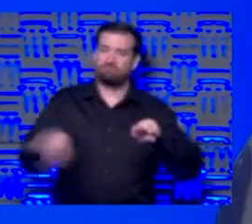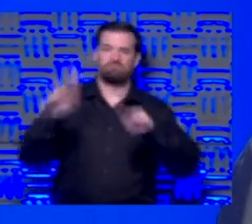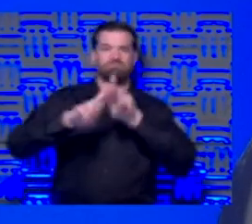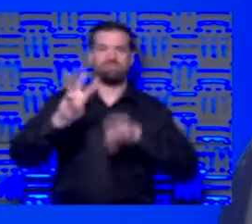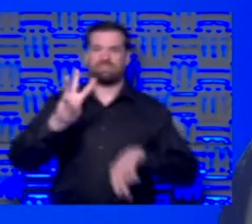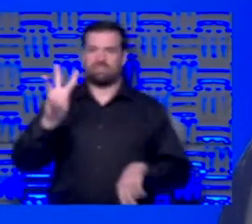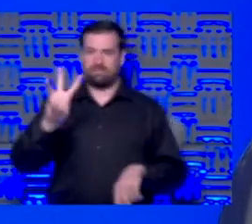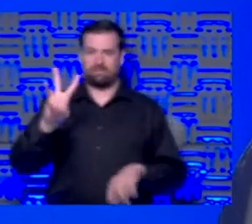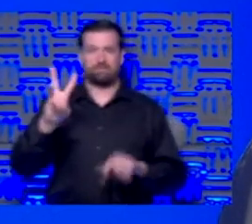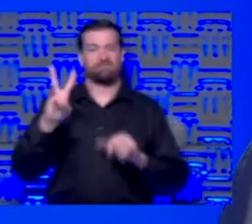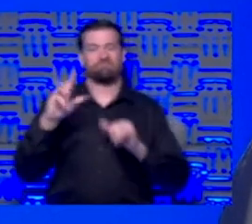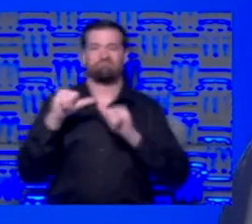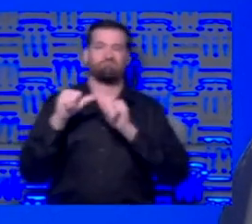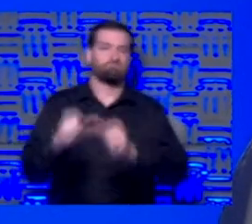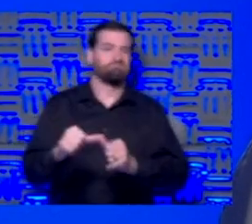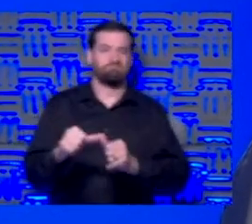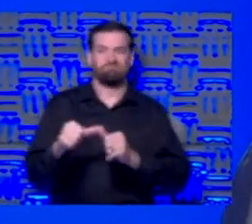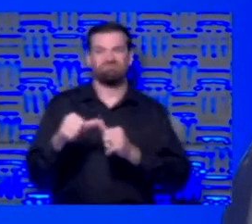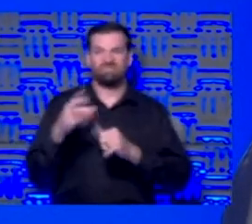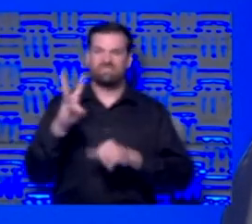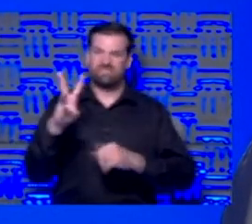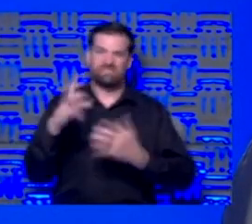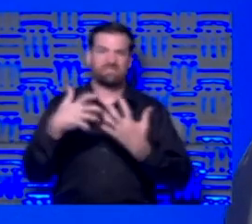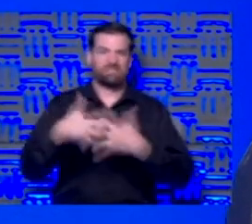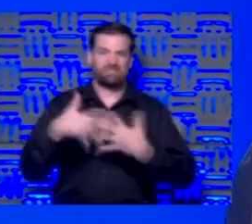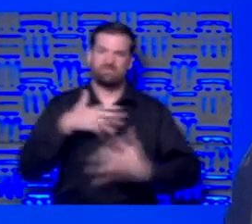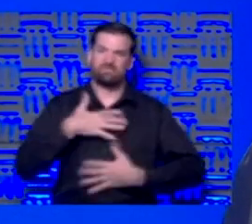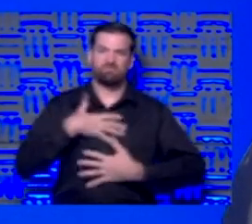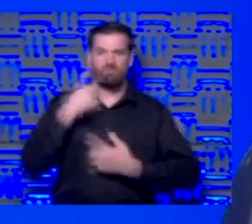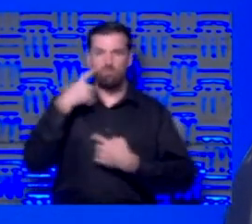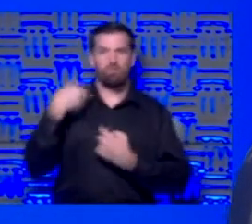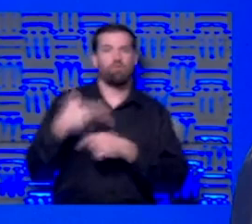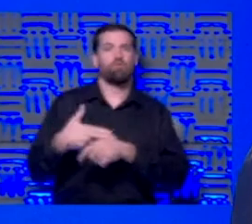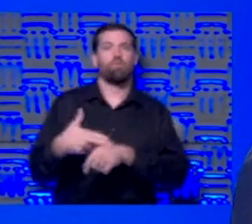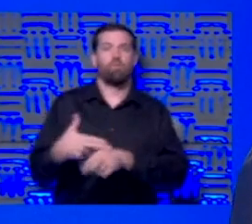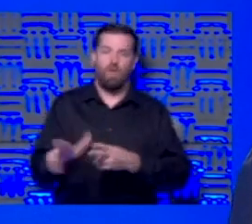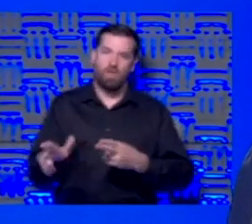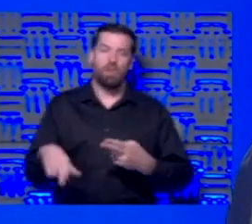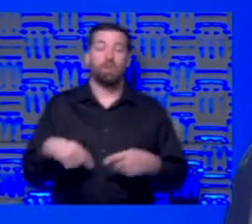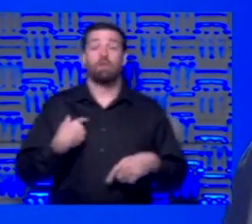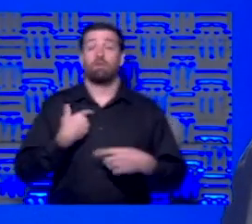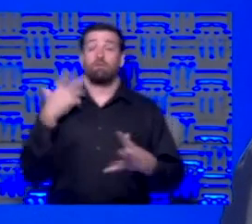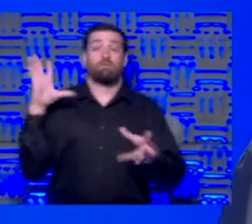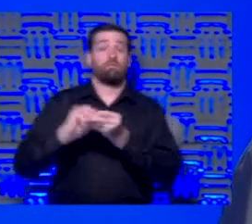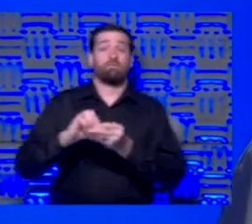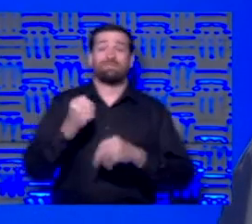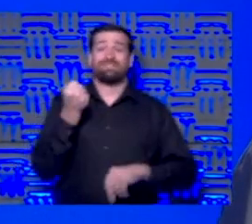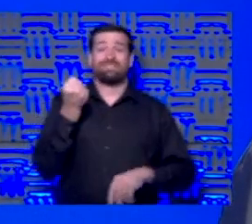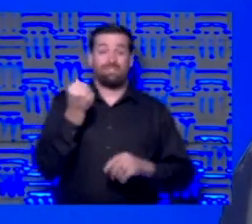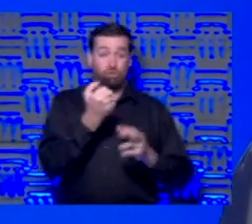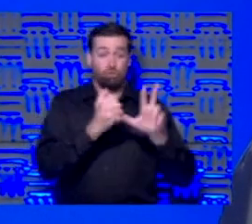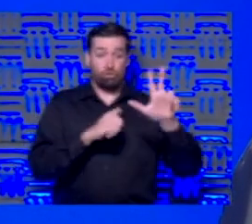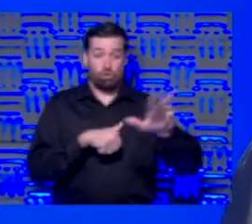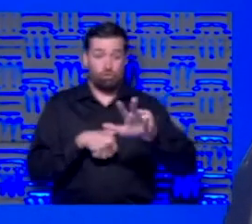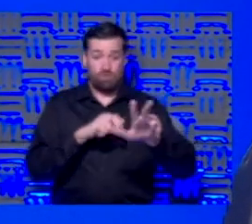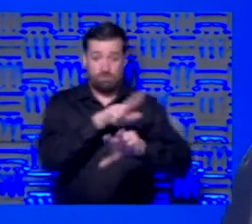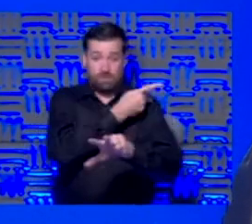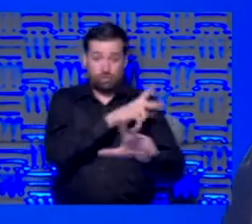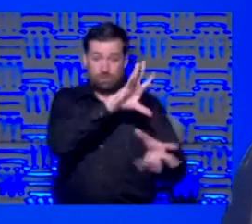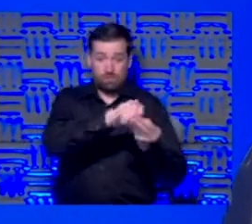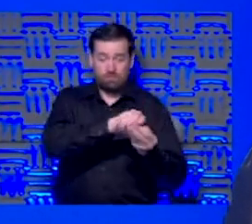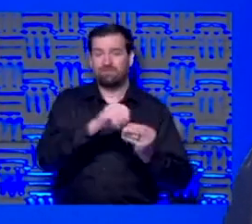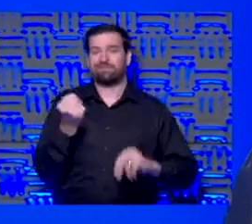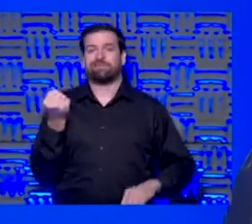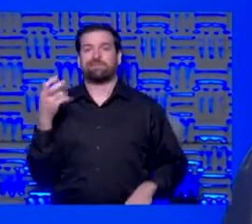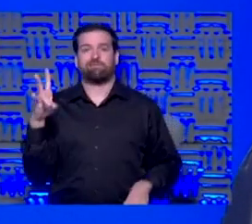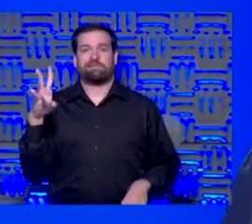ventilator. We've been at 6 patients on the ventilator for a while. When we were talking about earlier, we do have 17 of the 33 patients in the